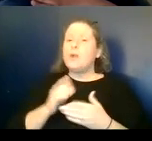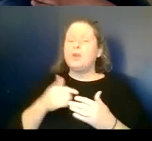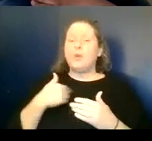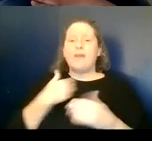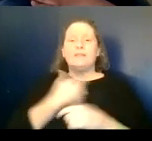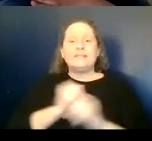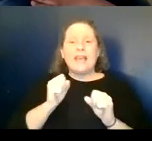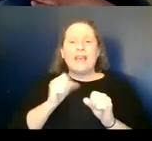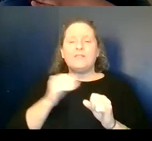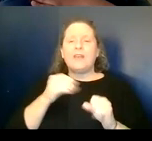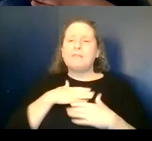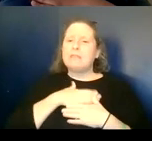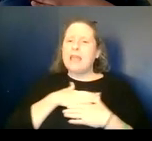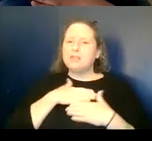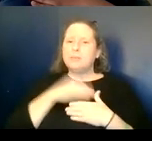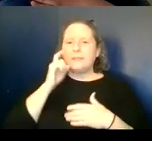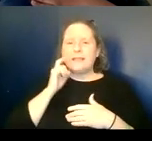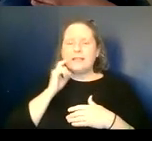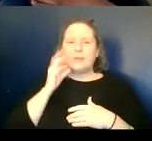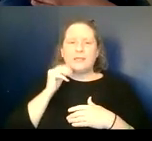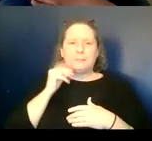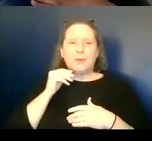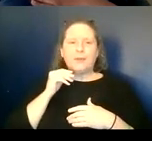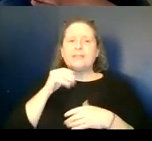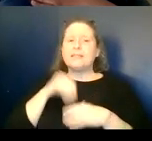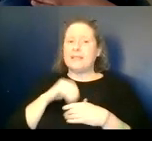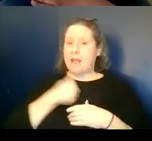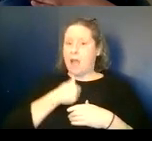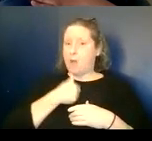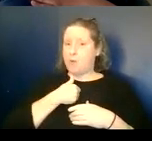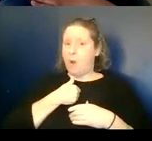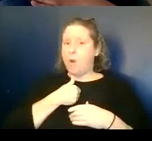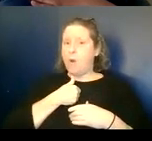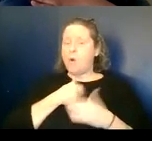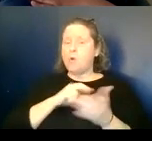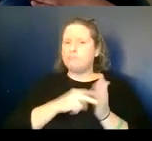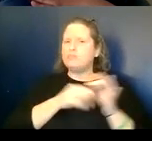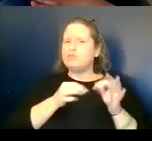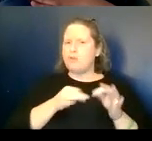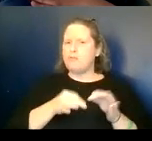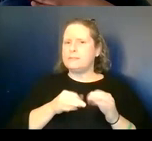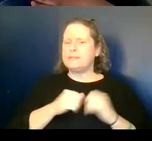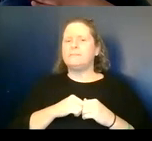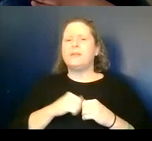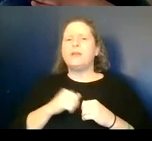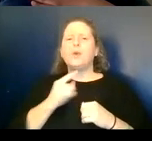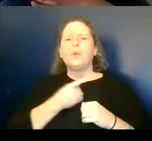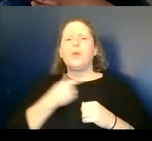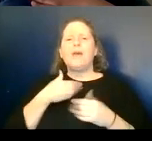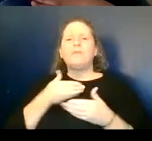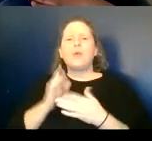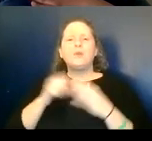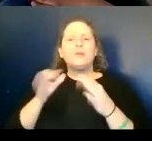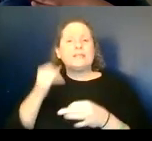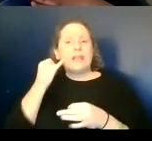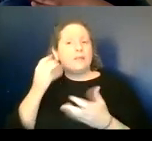our terms, in our own terms. We have the right to decide if we want to get married or